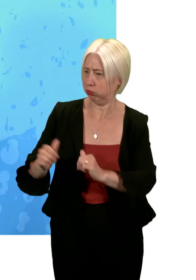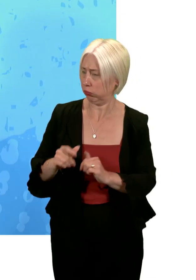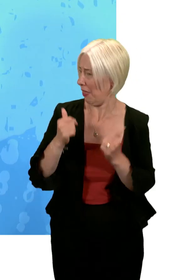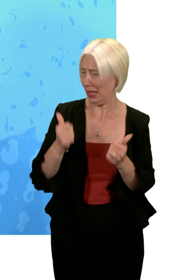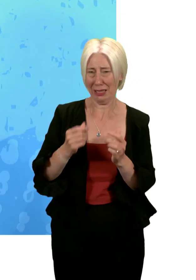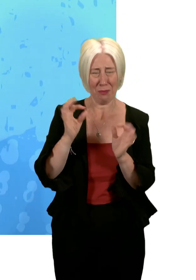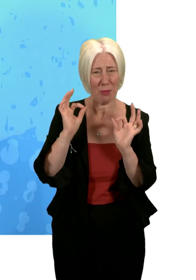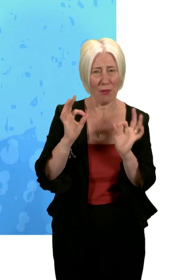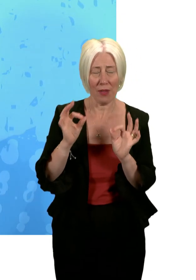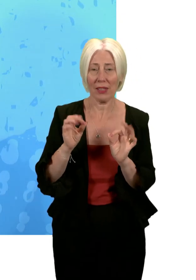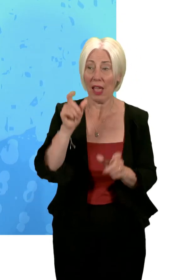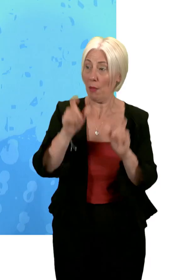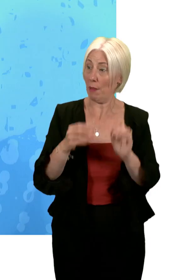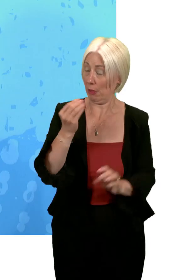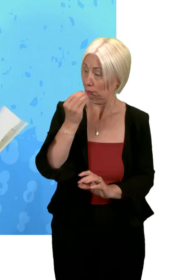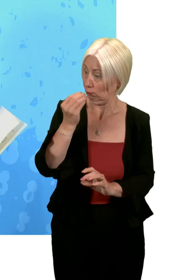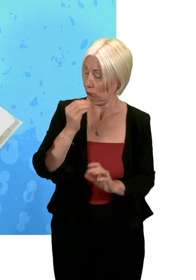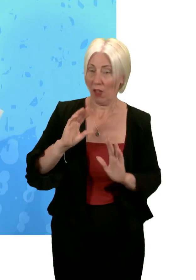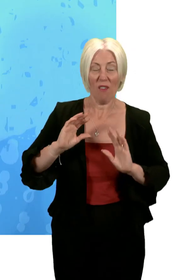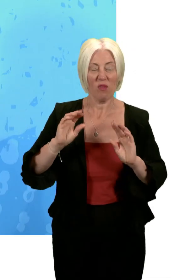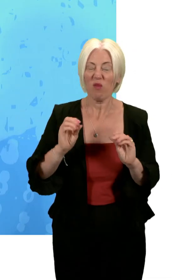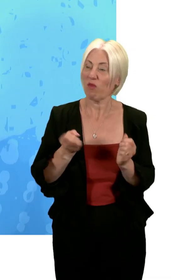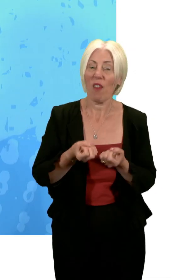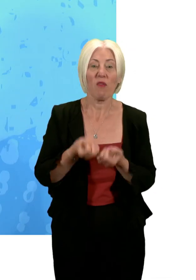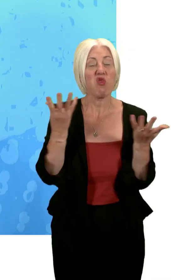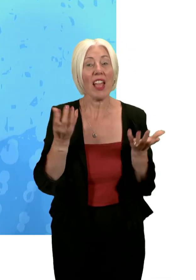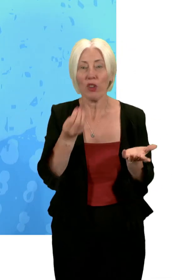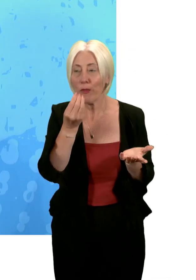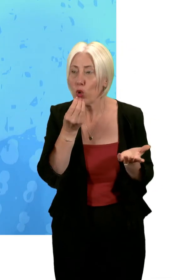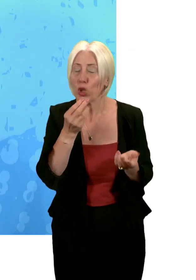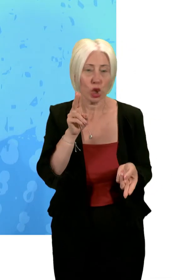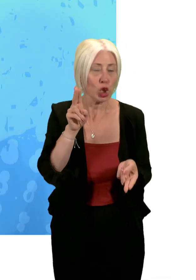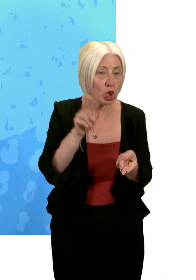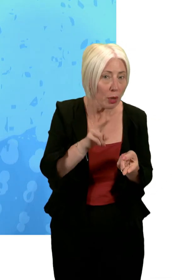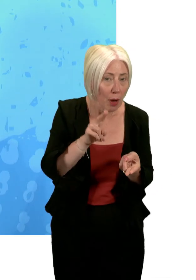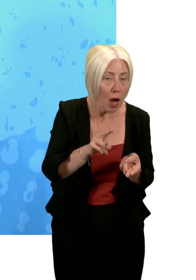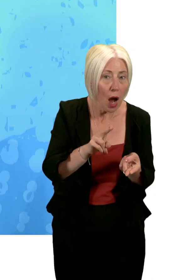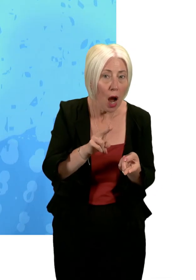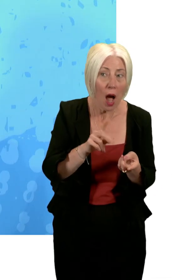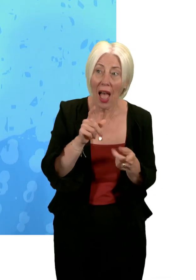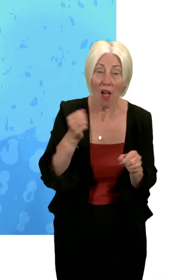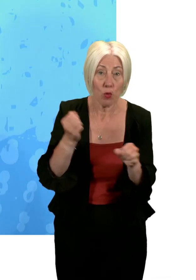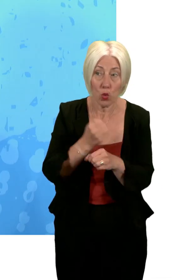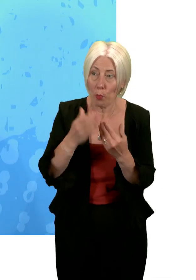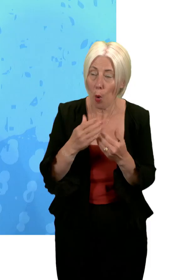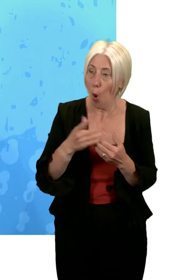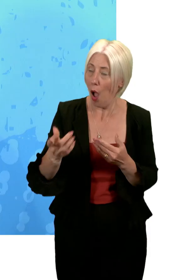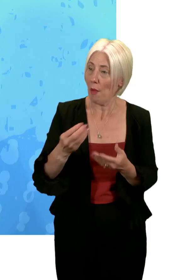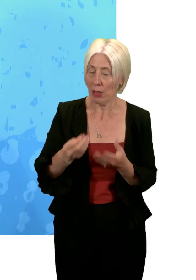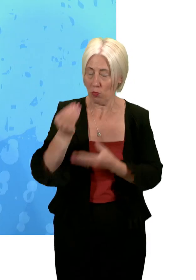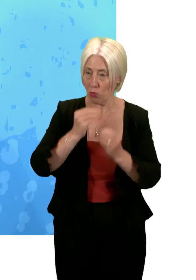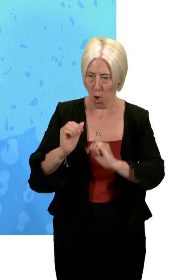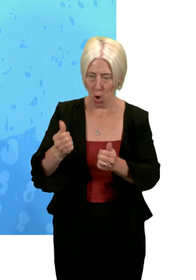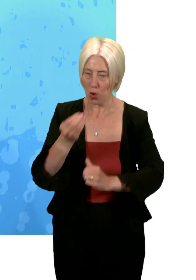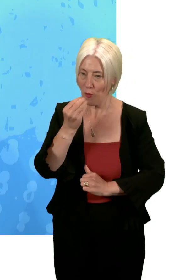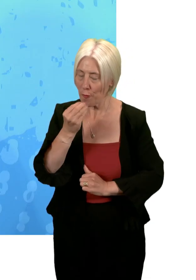perfect. If people are eating fresh food and they're getting a great price, the more of that good food that they eat, the better they feel.